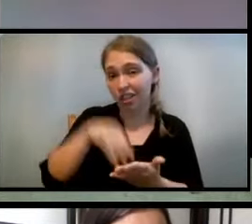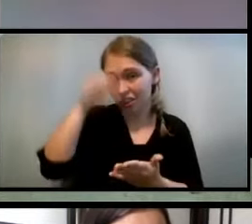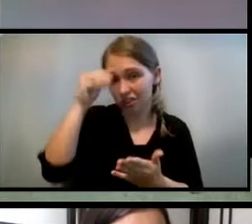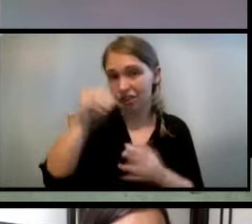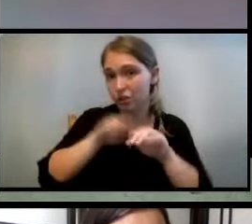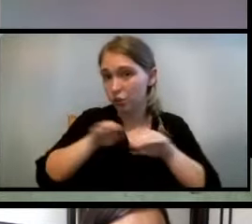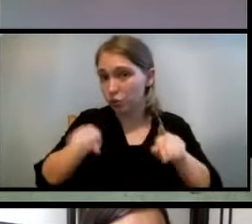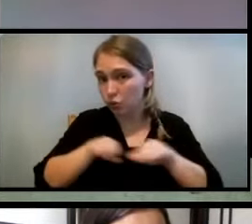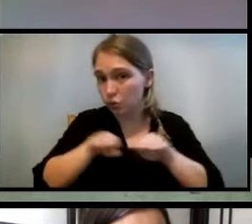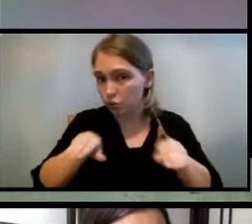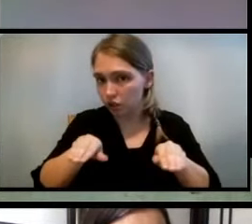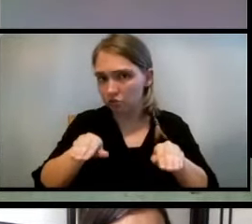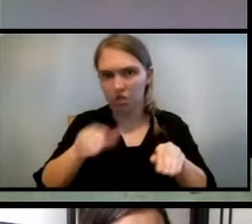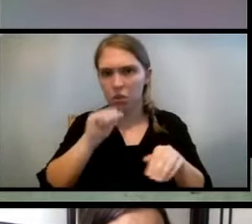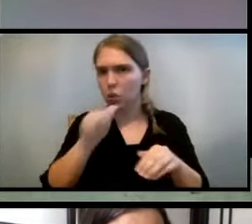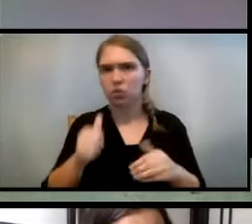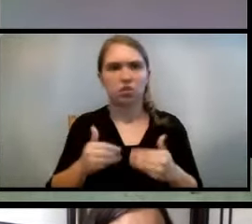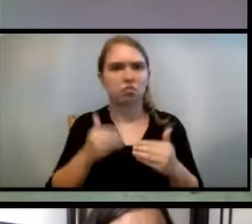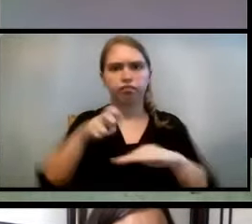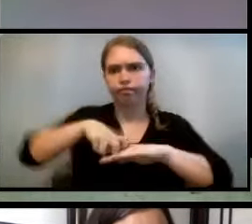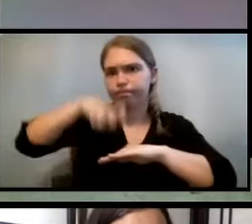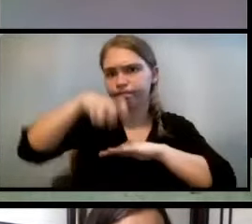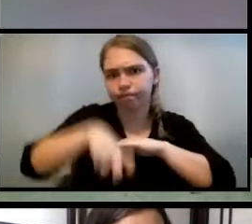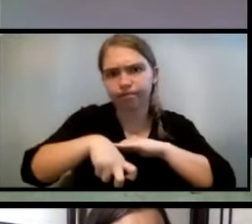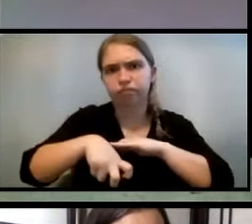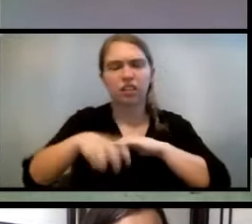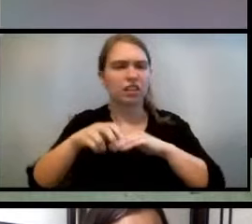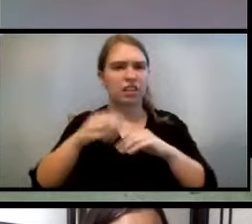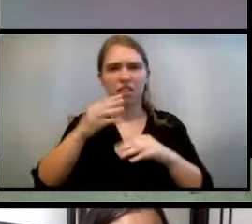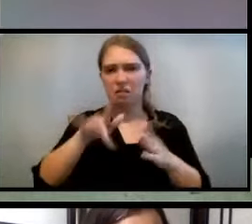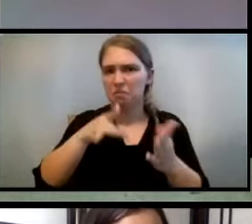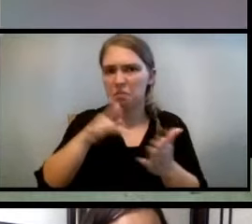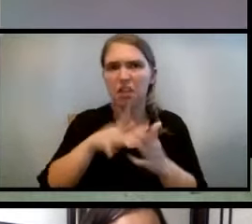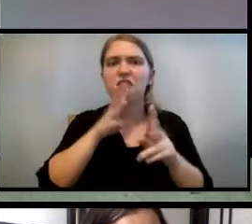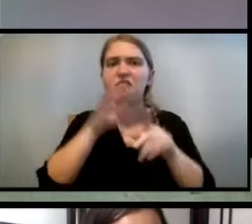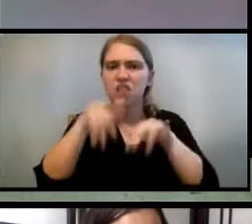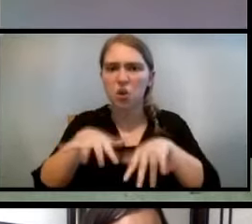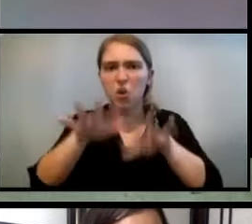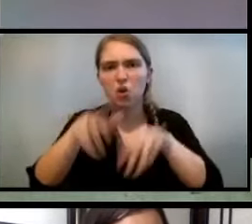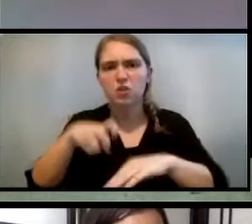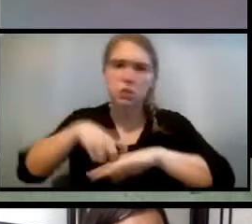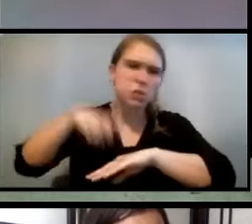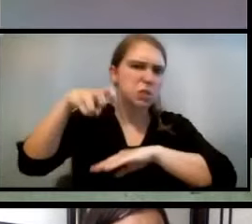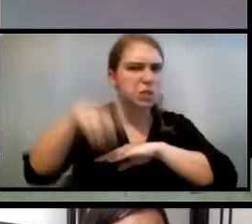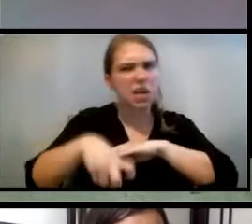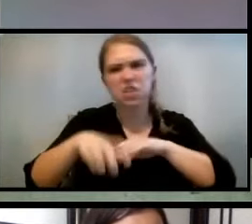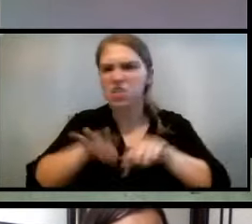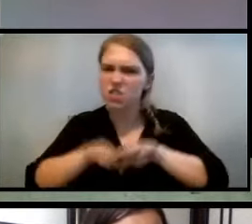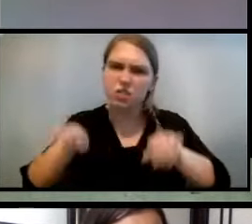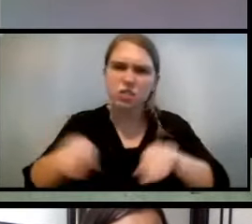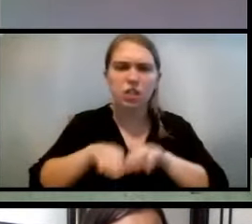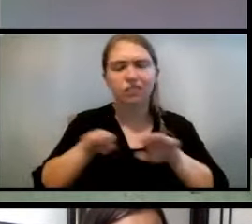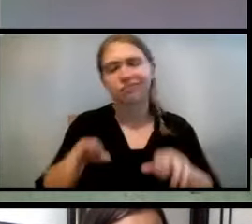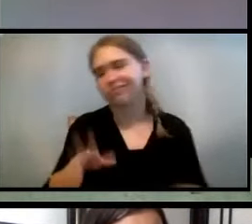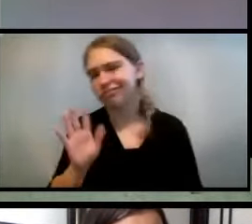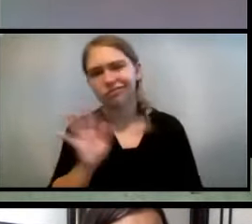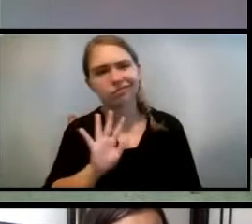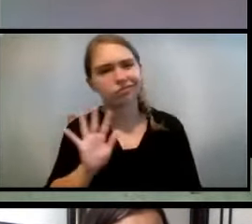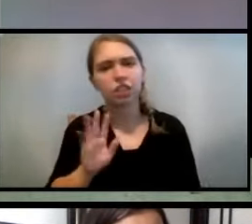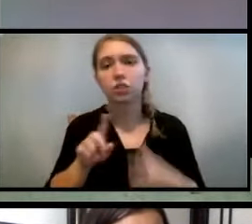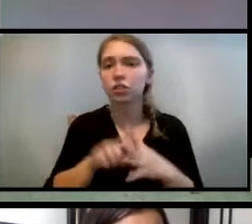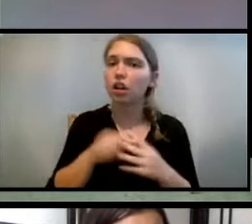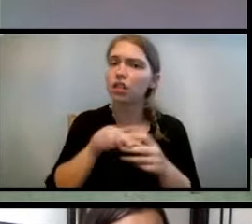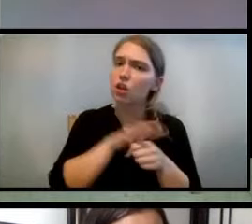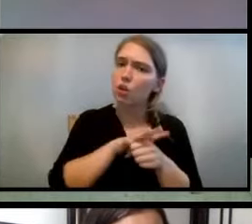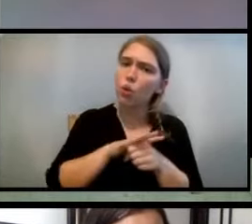don't just like plunge yourself into the middle of an ocean with the tidal waves going. You start, you know, at the local pool, and then you move on, and